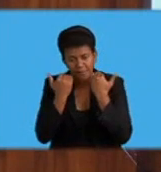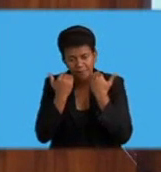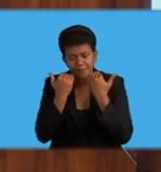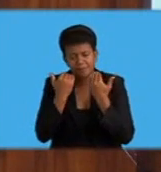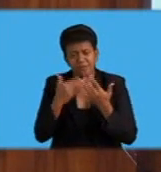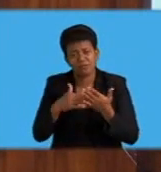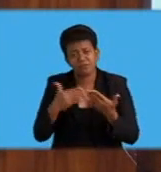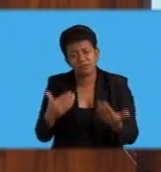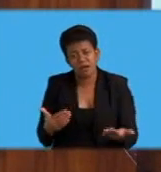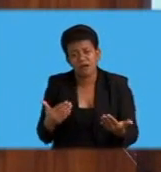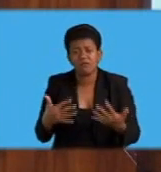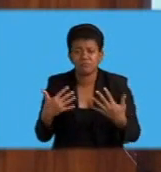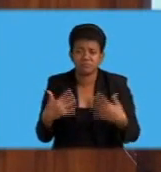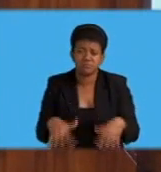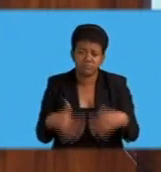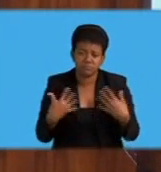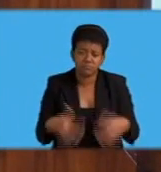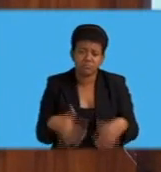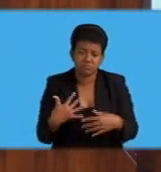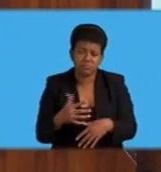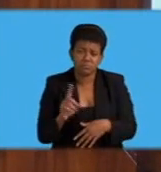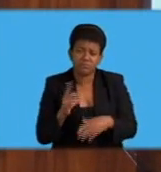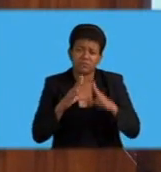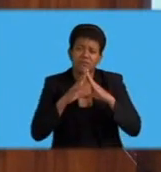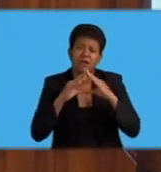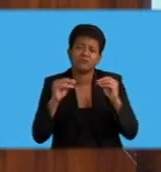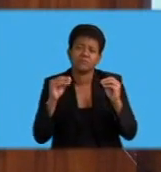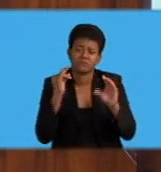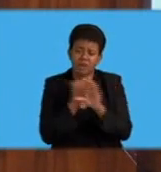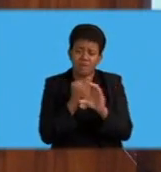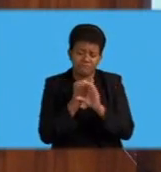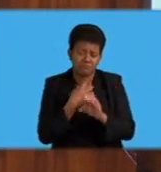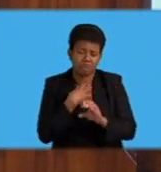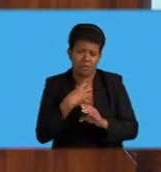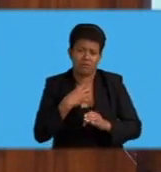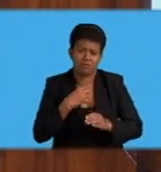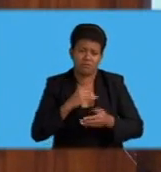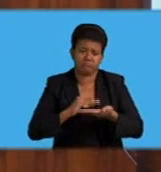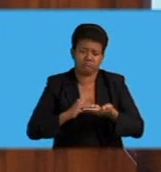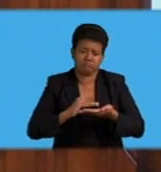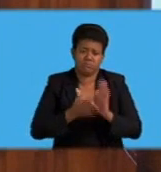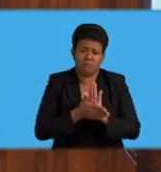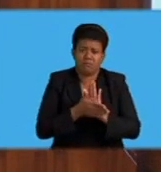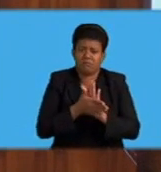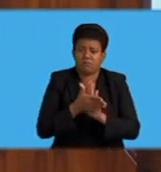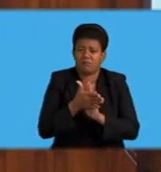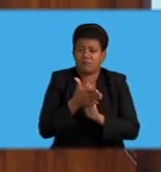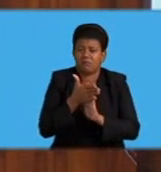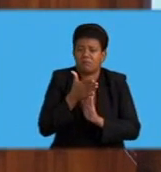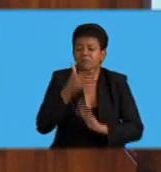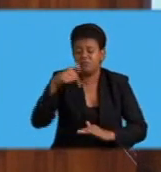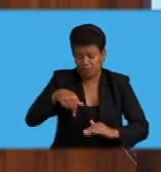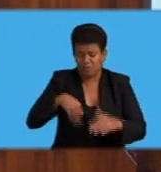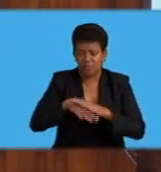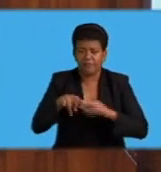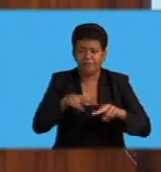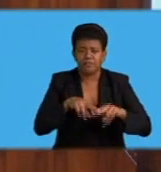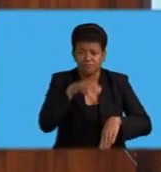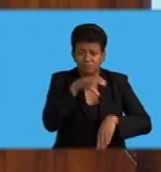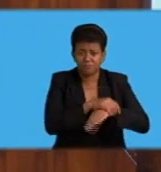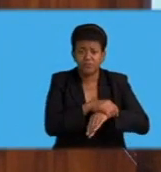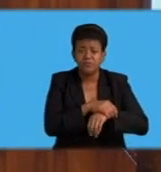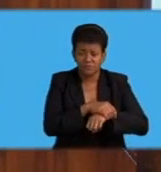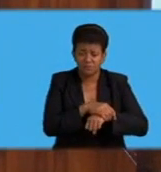is that sexual offences are increasing in our country. And the Fiji police force needs all